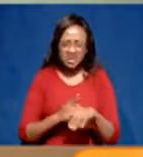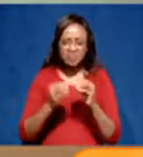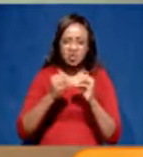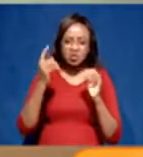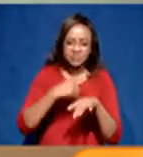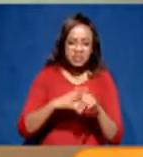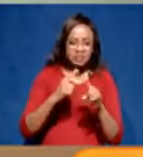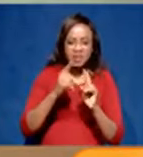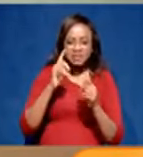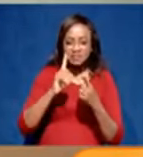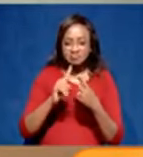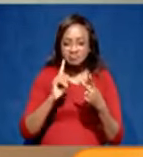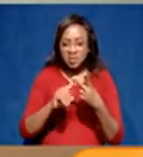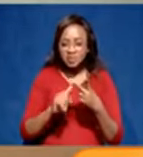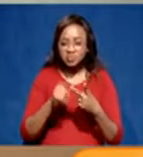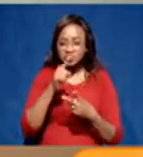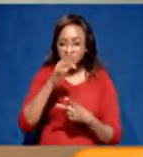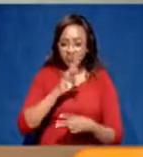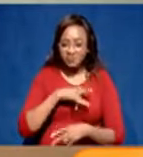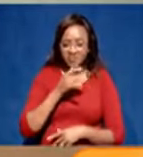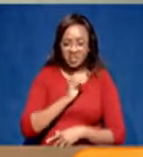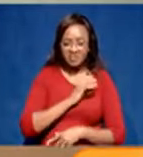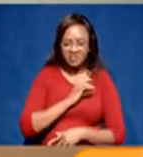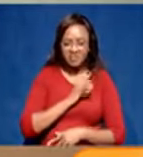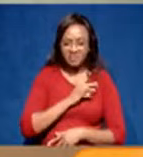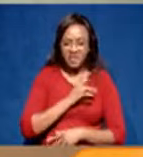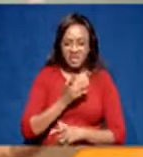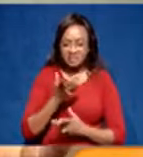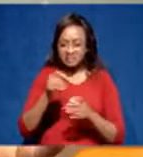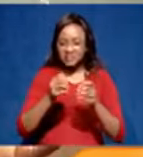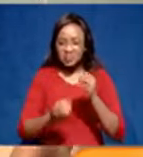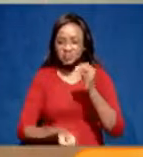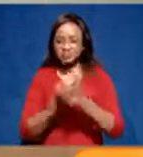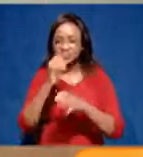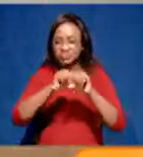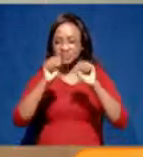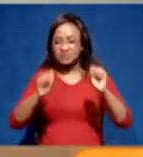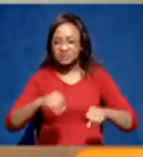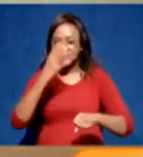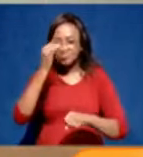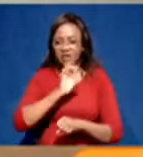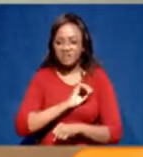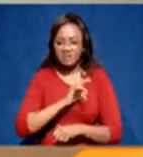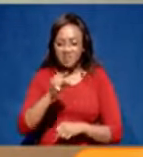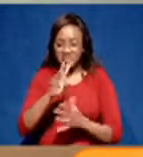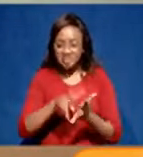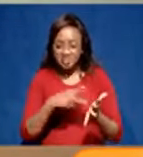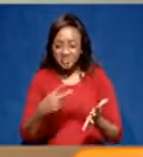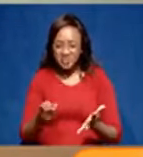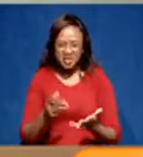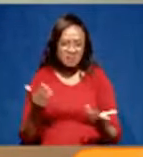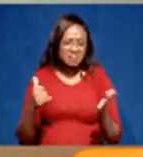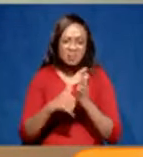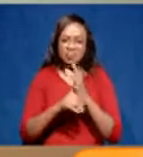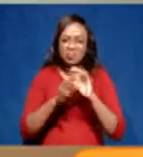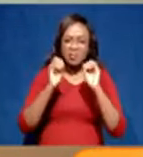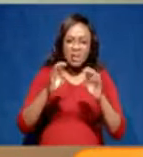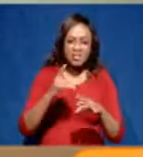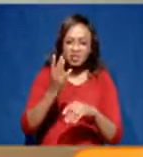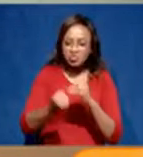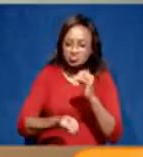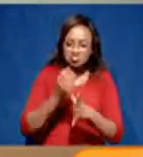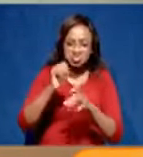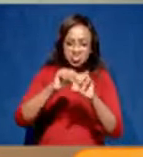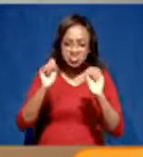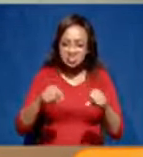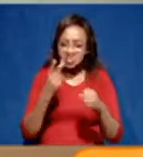you fear to set up a system because it will fail? No. It doesn't make sense. So set up the system, whatever challenges crop up, see how